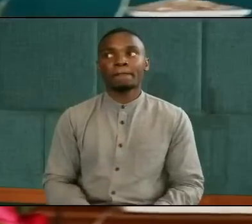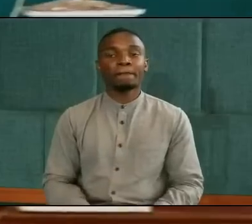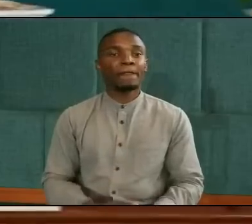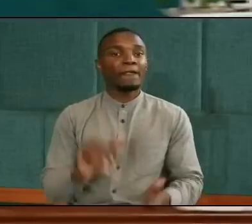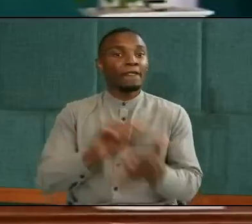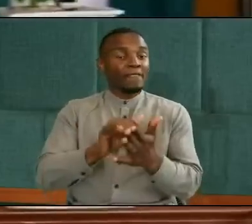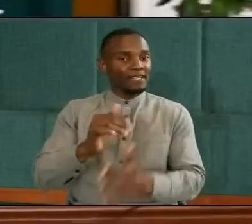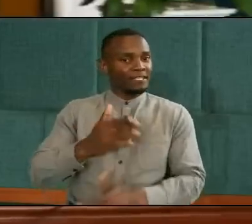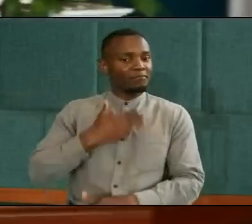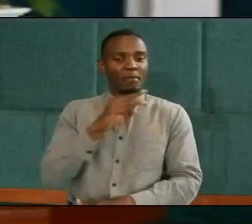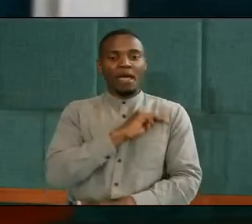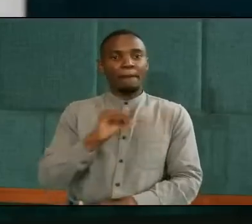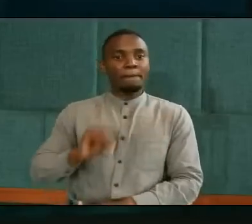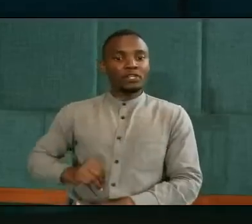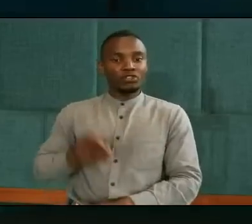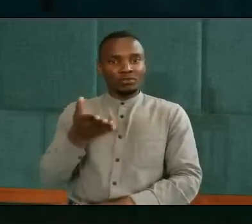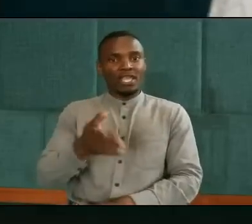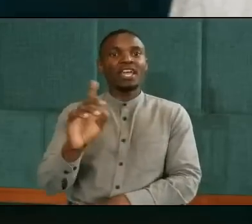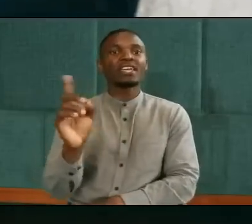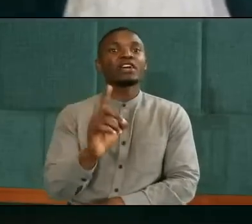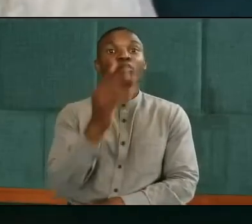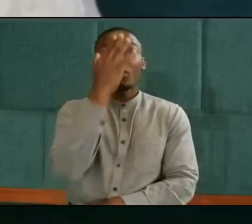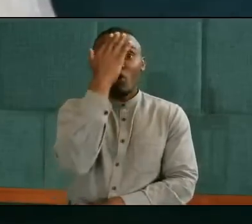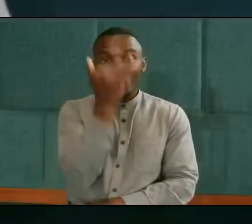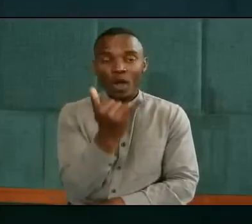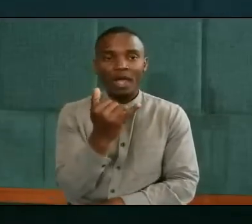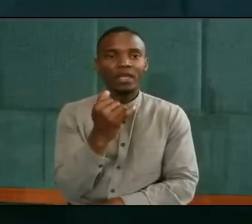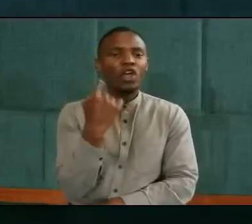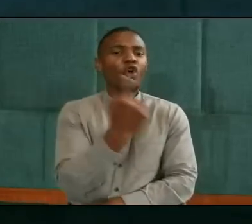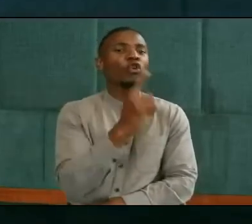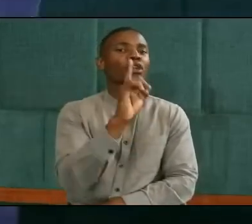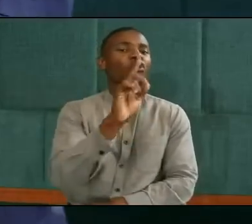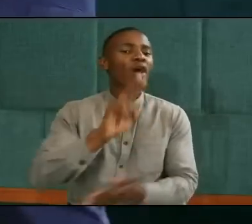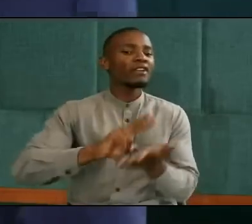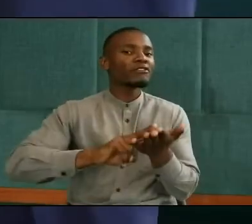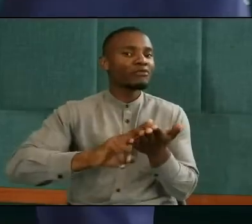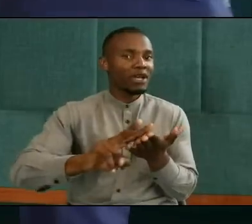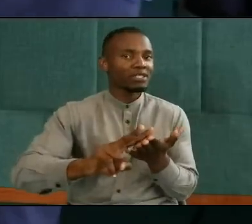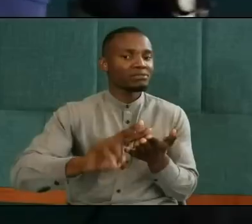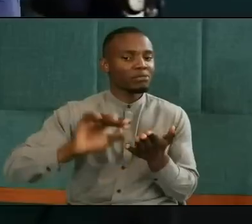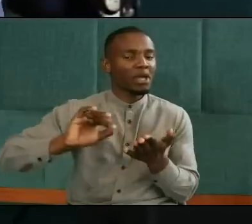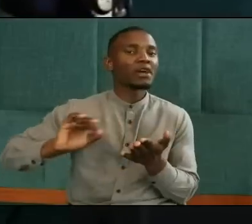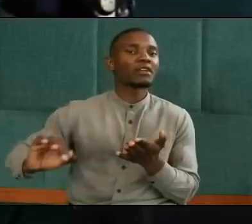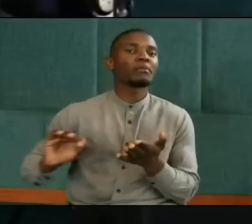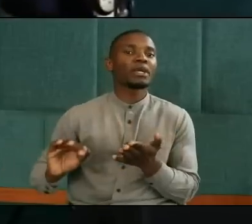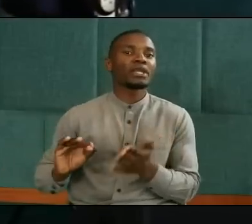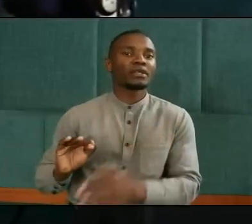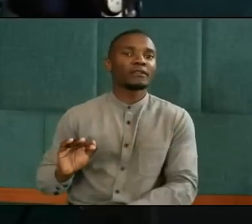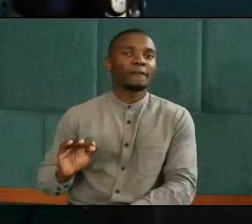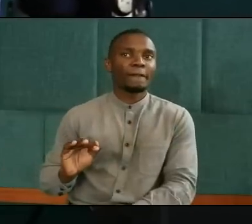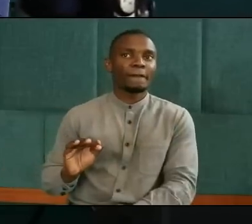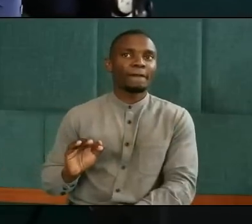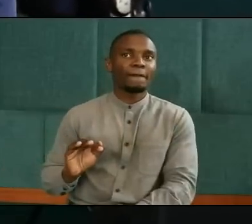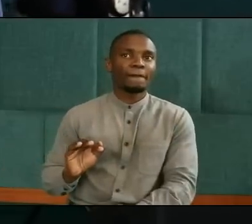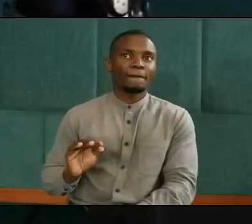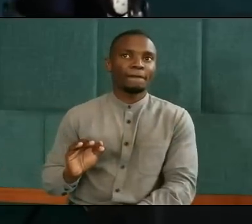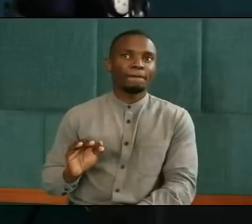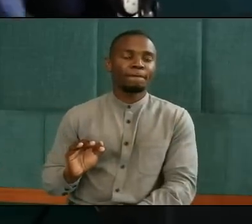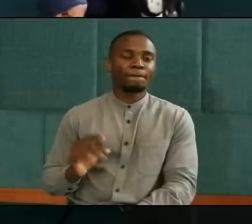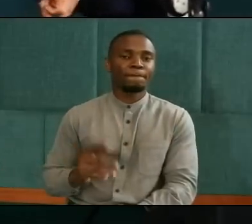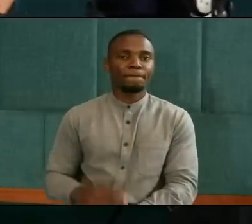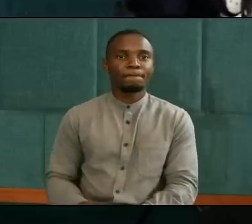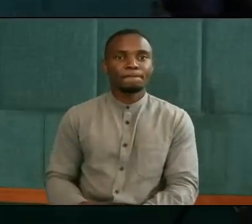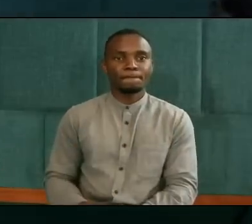That's my mission here in Nairobi, because we're just one single verse away.